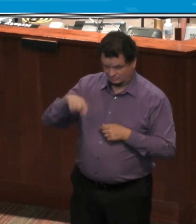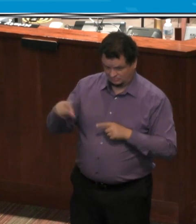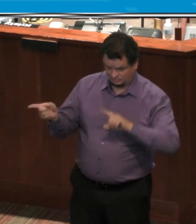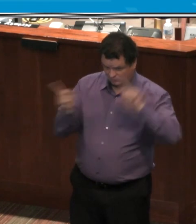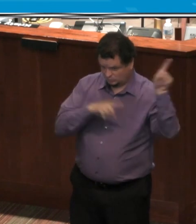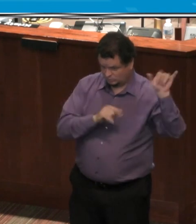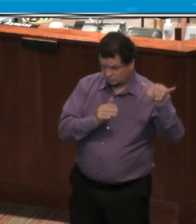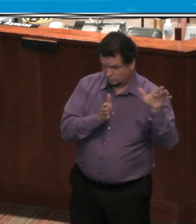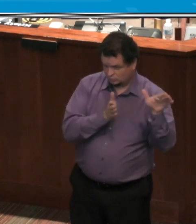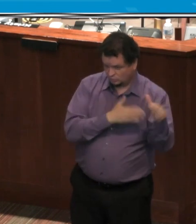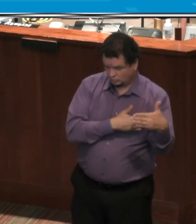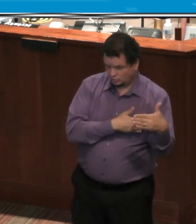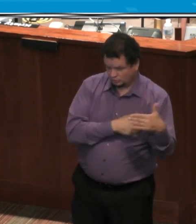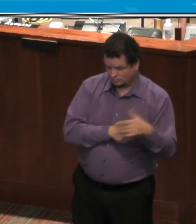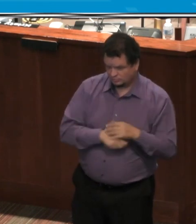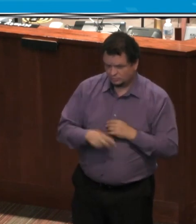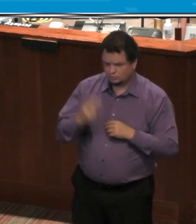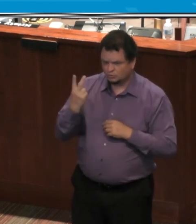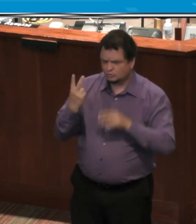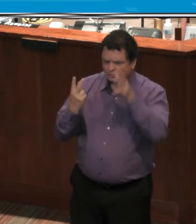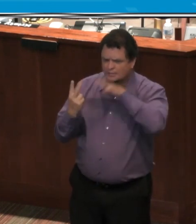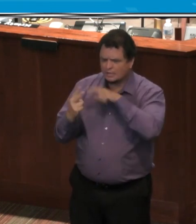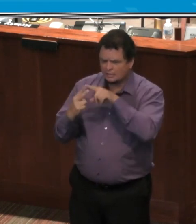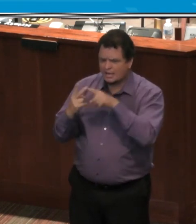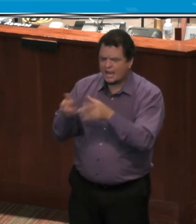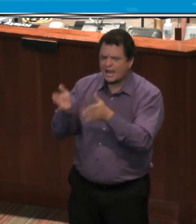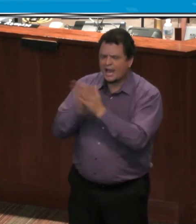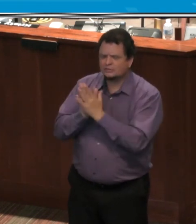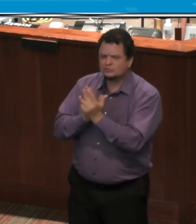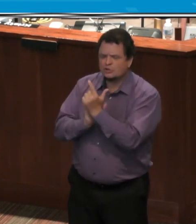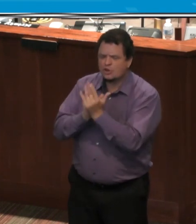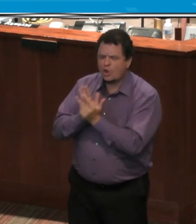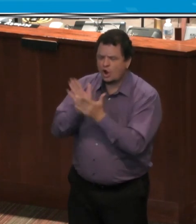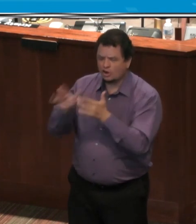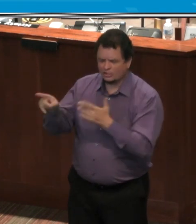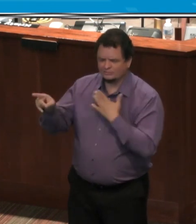our lawyer, obviously, and